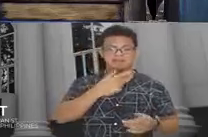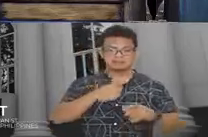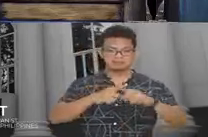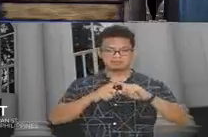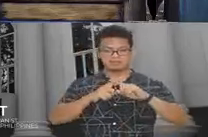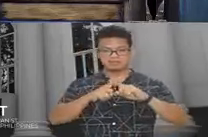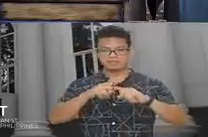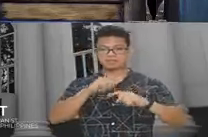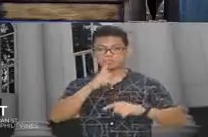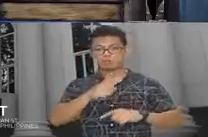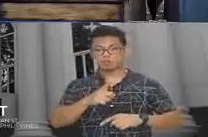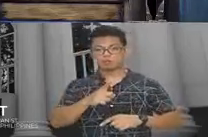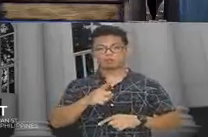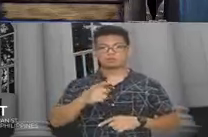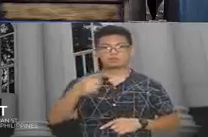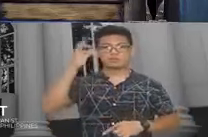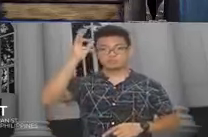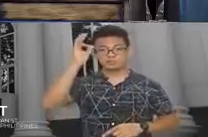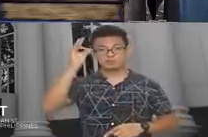Diyan mo lang.